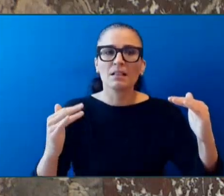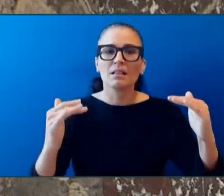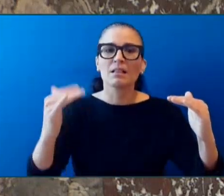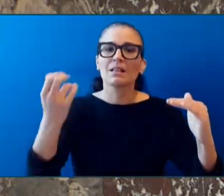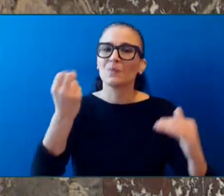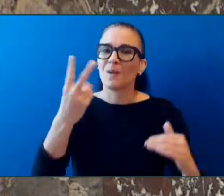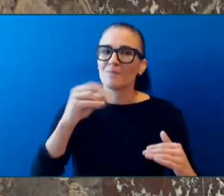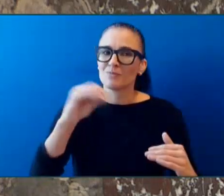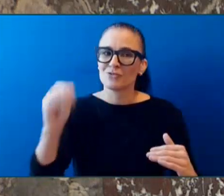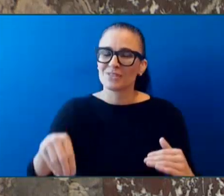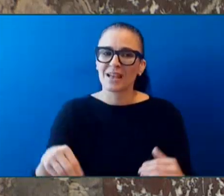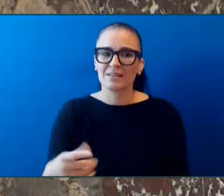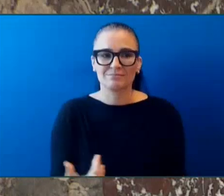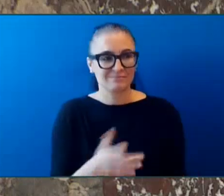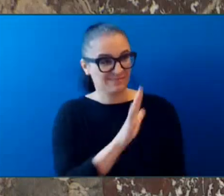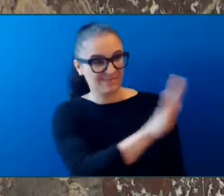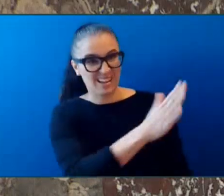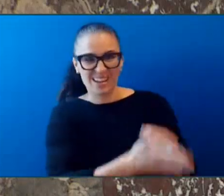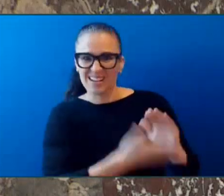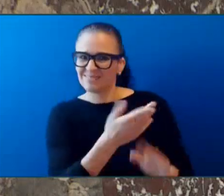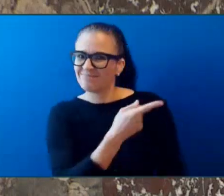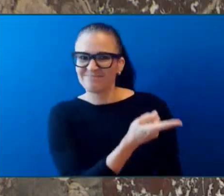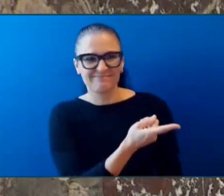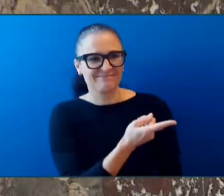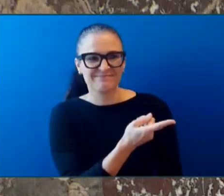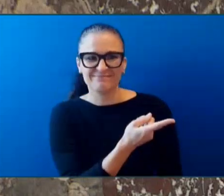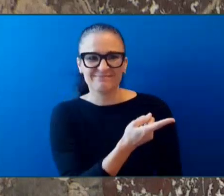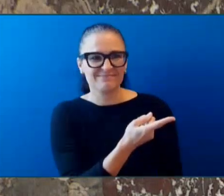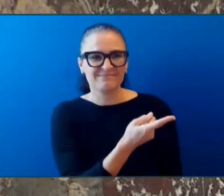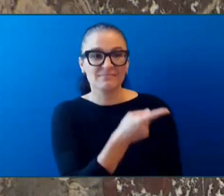and friends. And if they get back over here, they'll do it again.